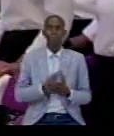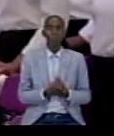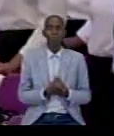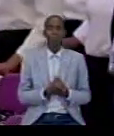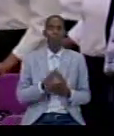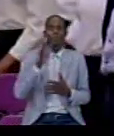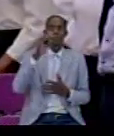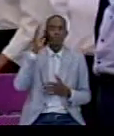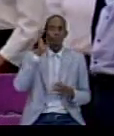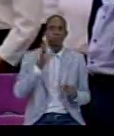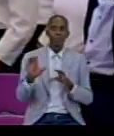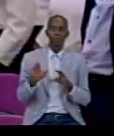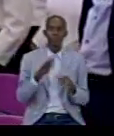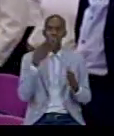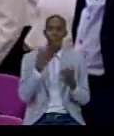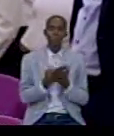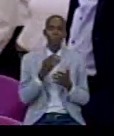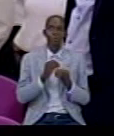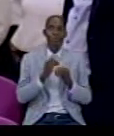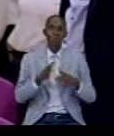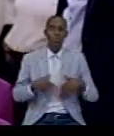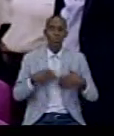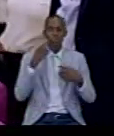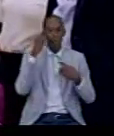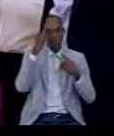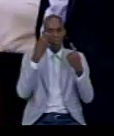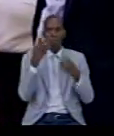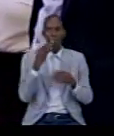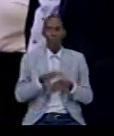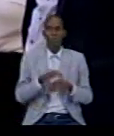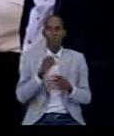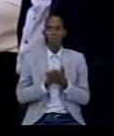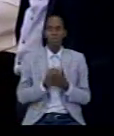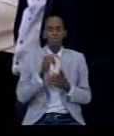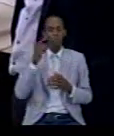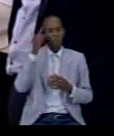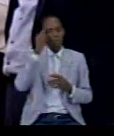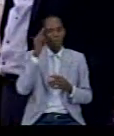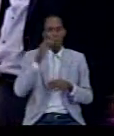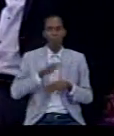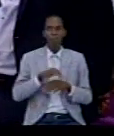he'll do good in your life. Think of that. Meditate on that.